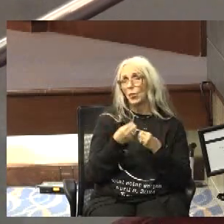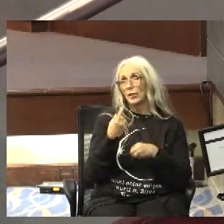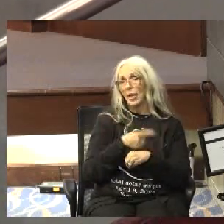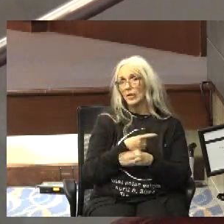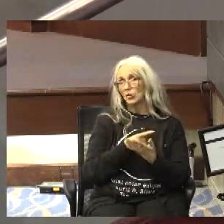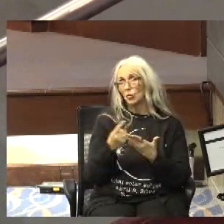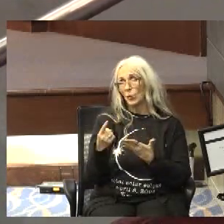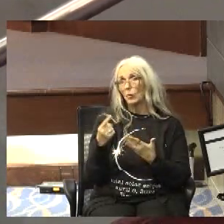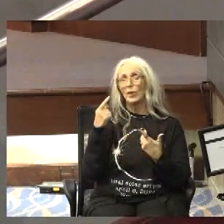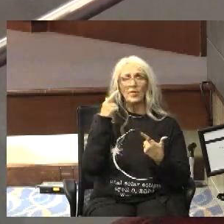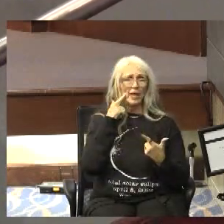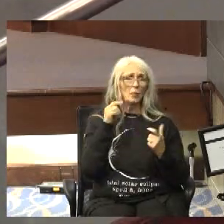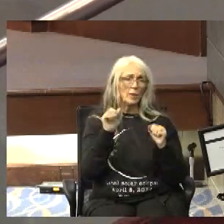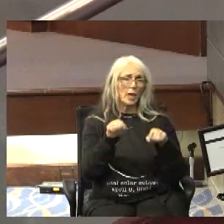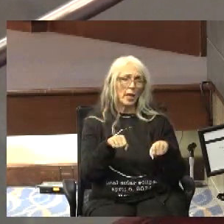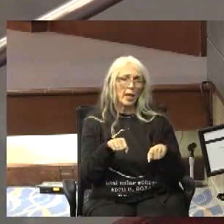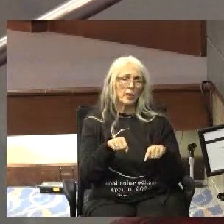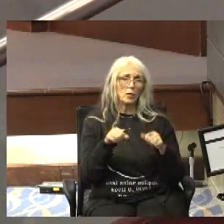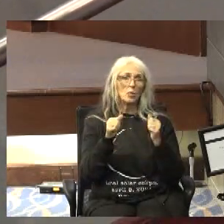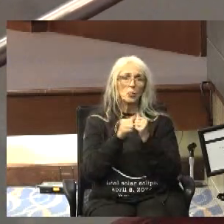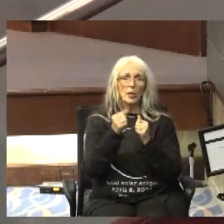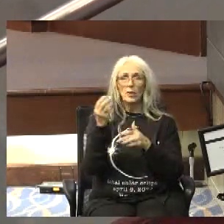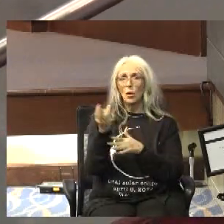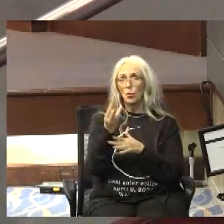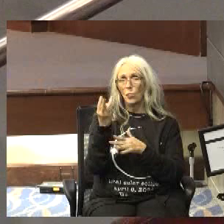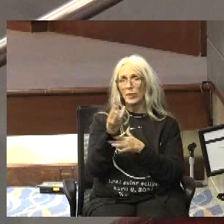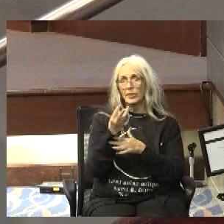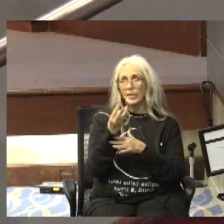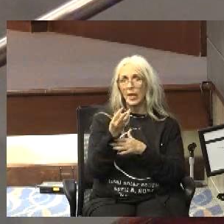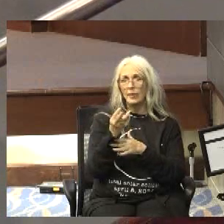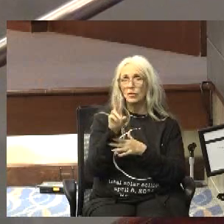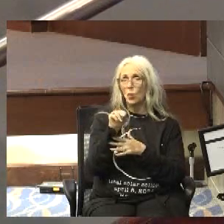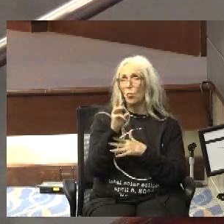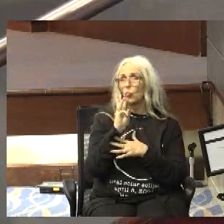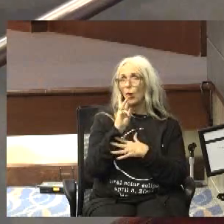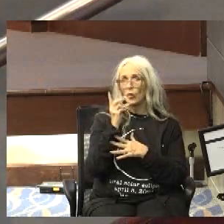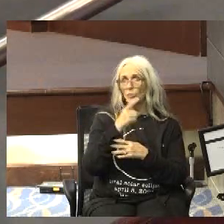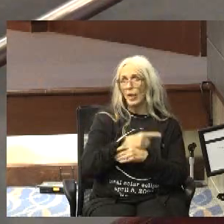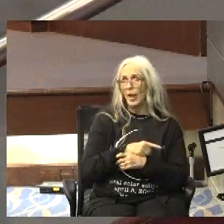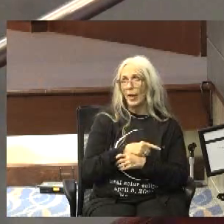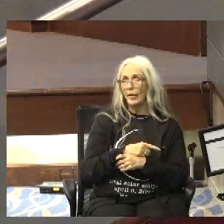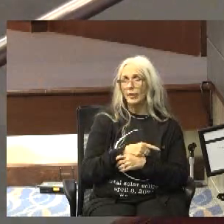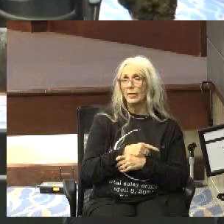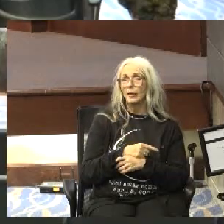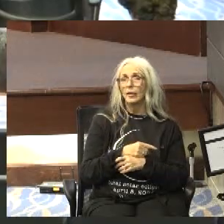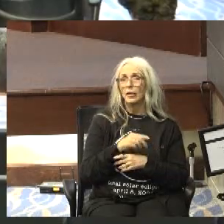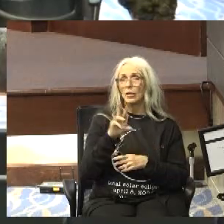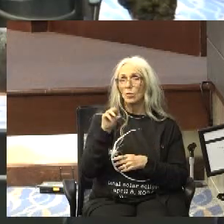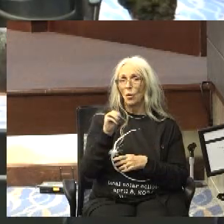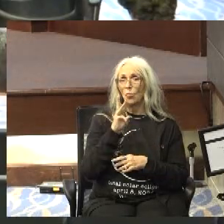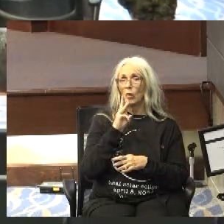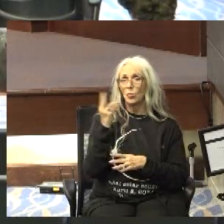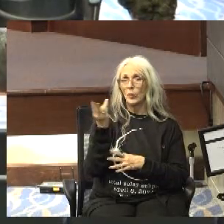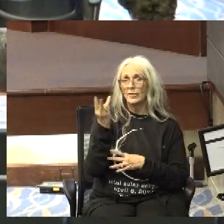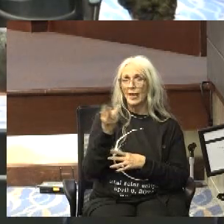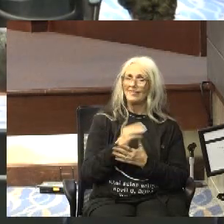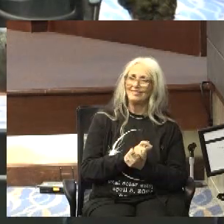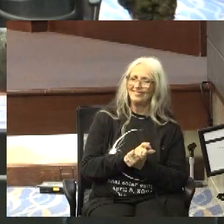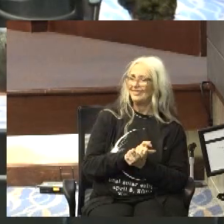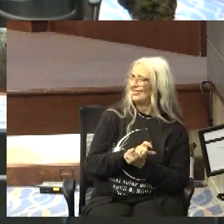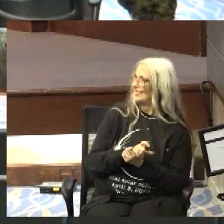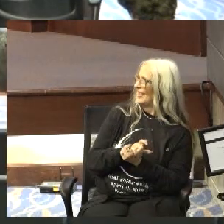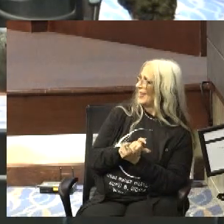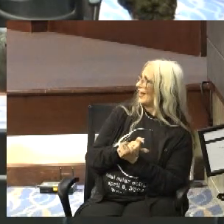need to. So we think we can get there with a Wednesday, leaving Wednesday as a no watering day. Well, I just wanted to make sure that everything that needed to be done